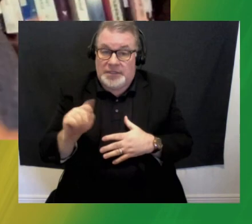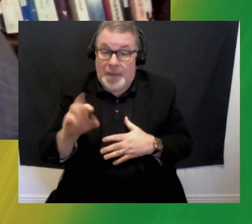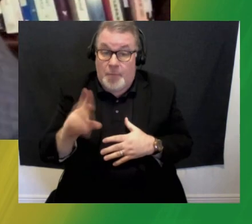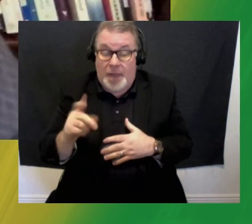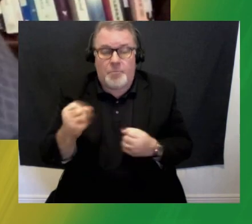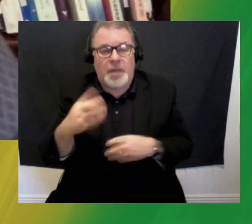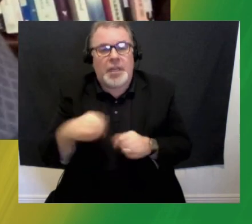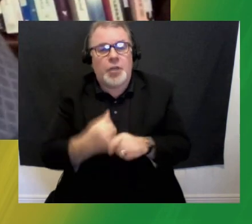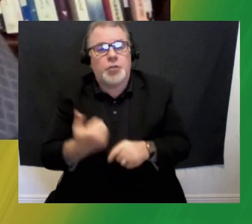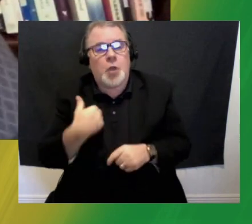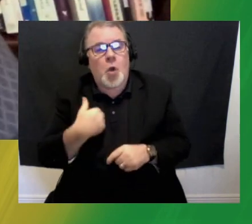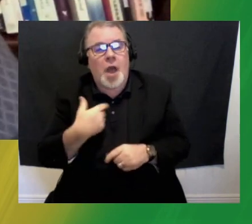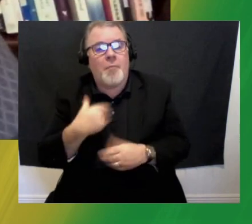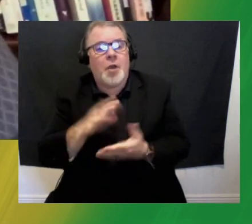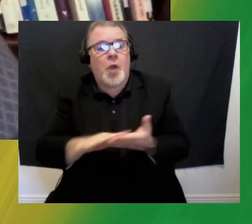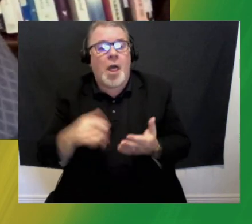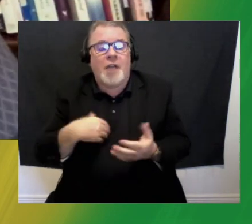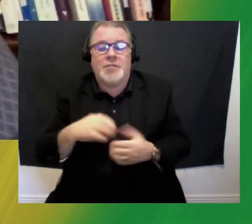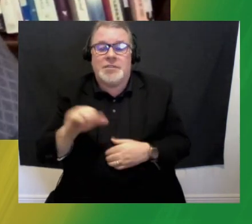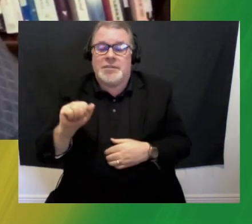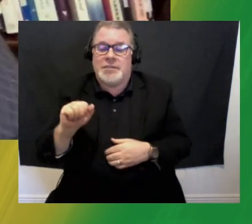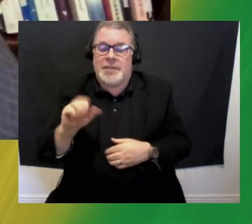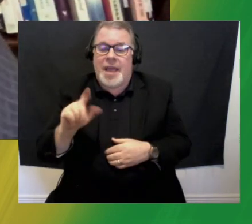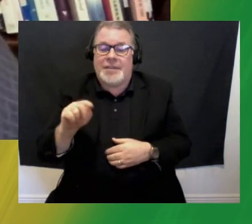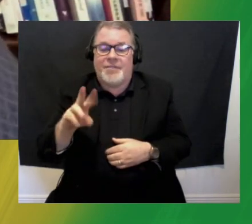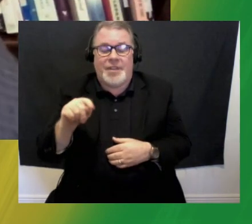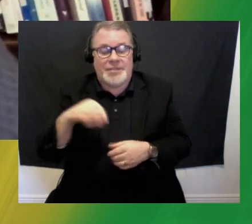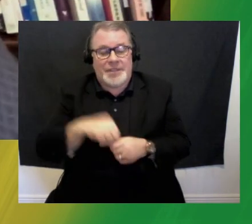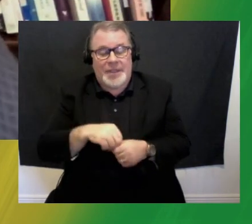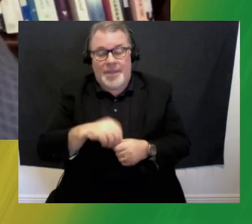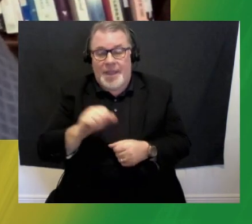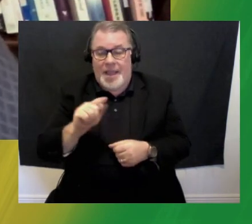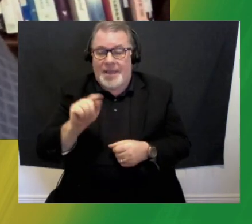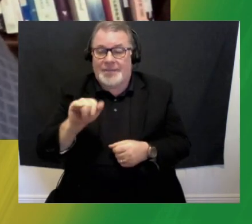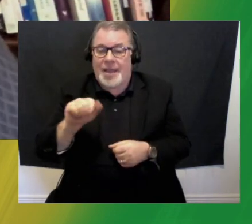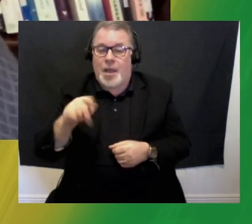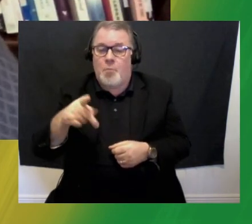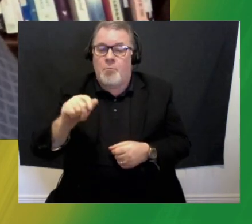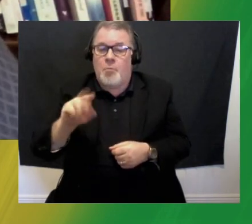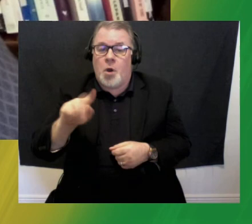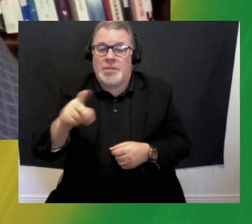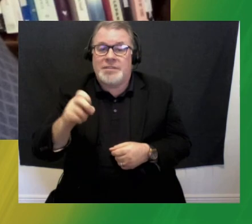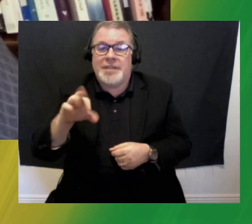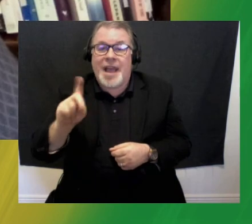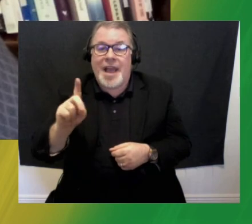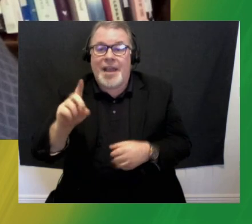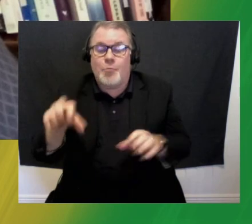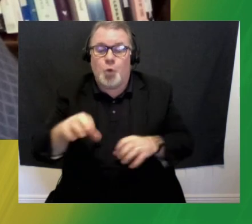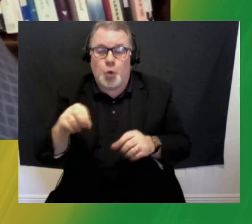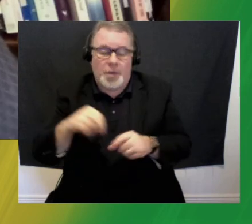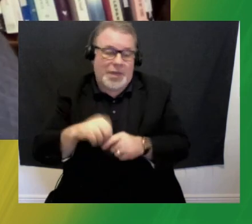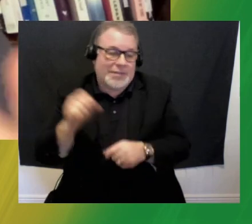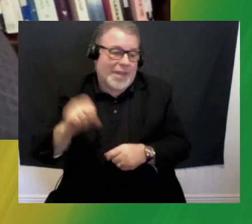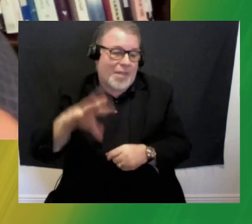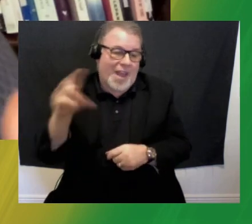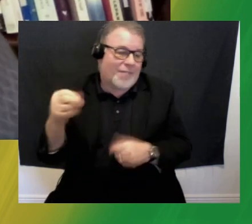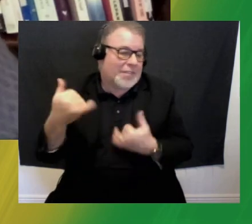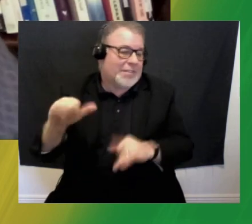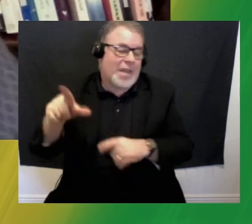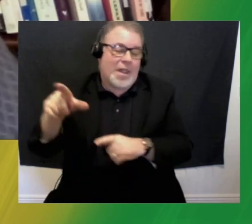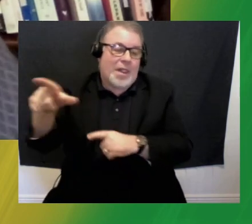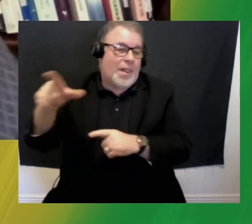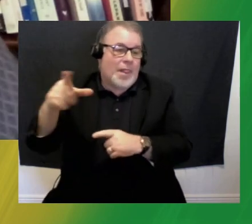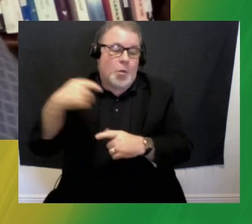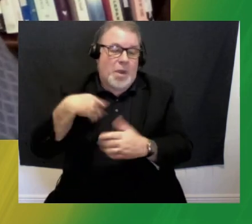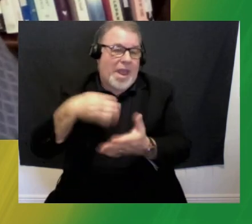college, I was an activist in the anti-apartheid movement when South Africa was still a white-ruled apartheid system. And we were doing